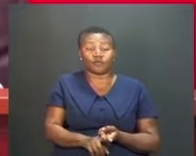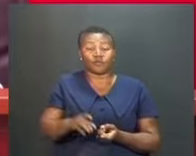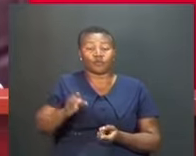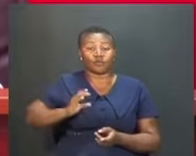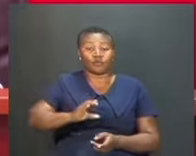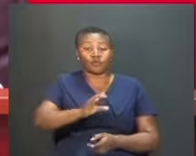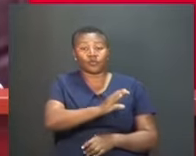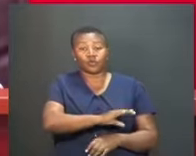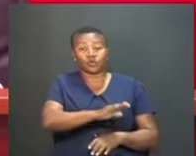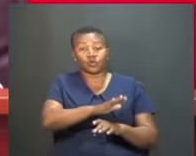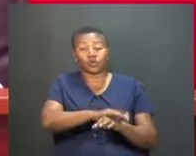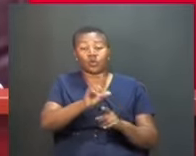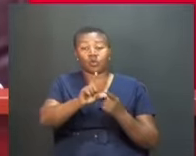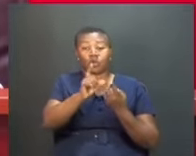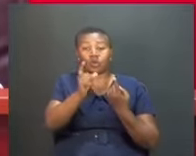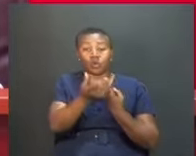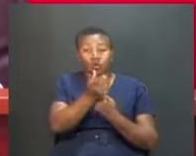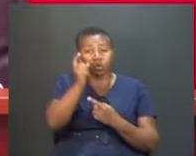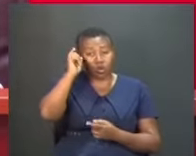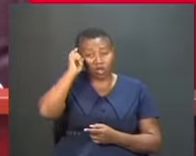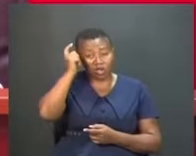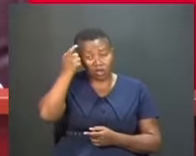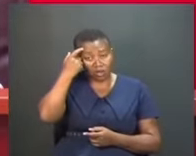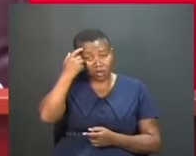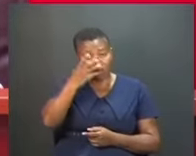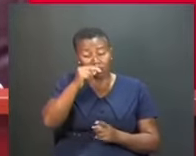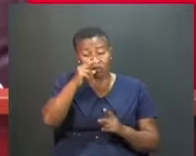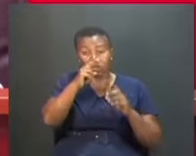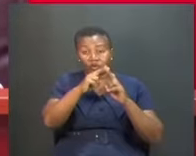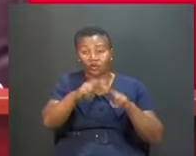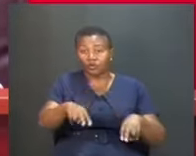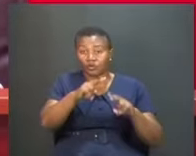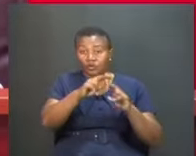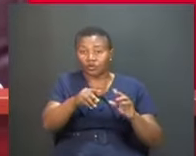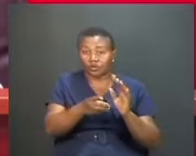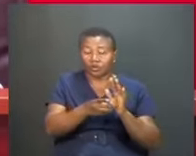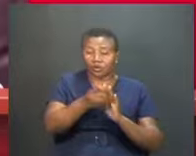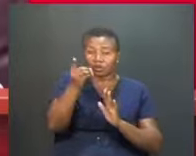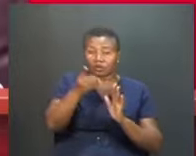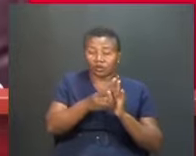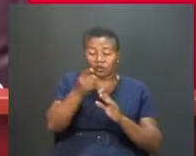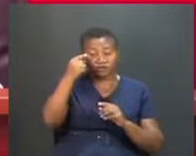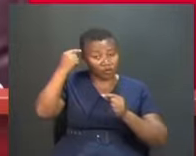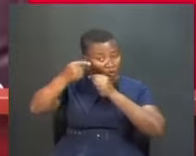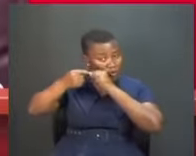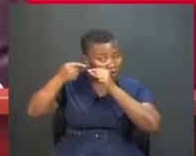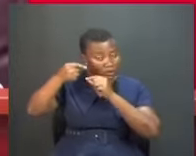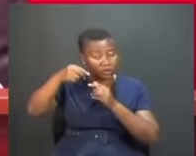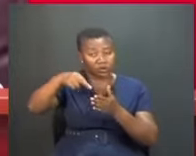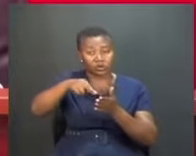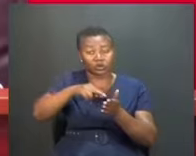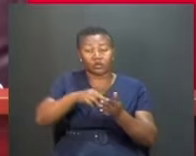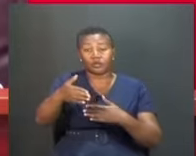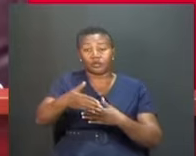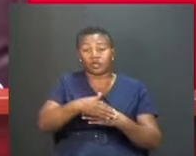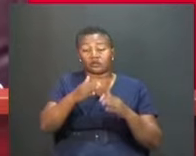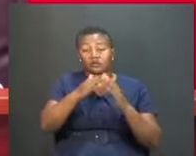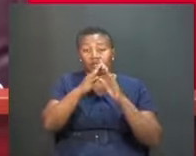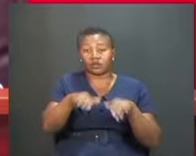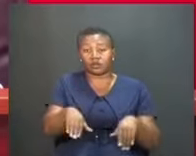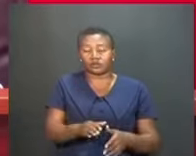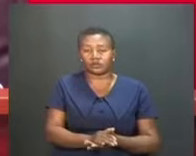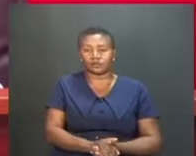Local Government and Rural Development for consideration and report to the House. Yes.